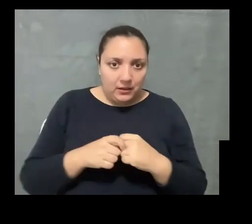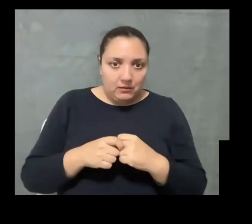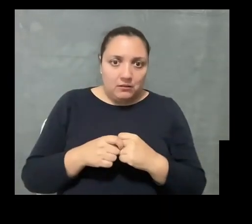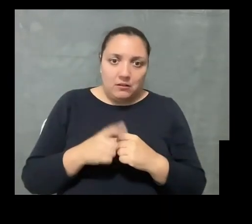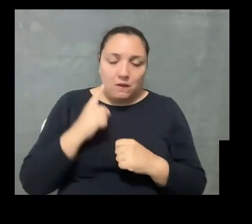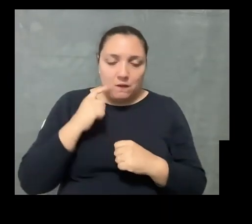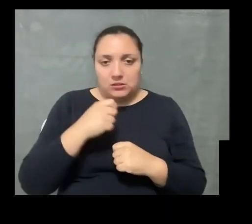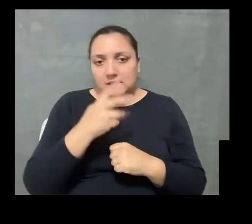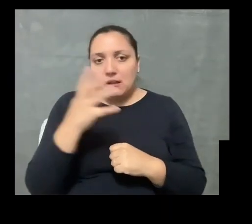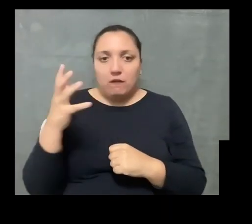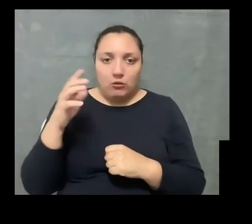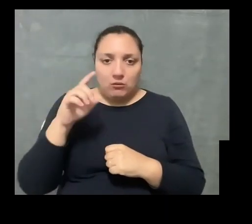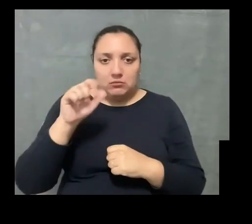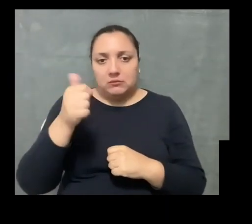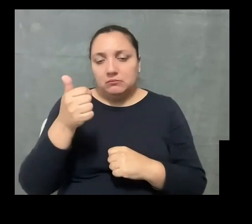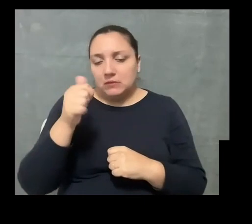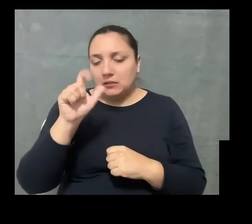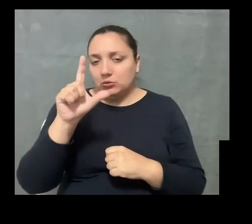several decades now.